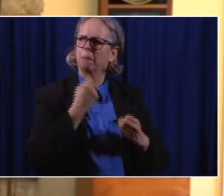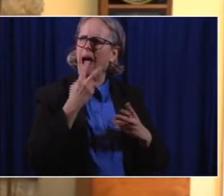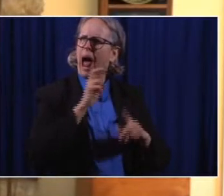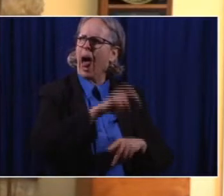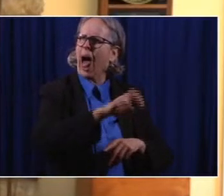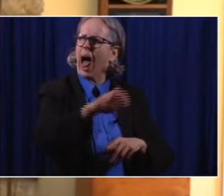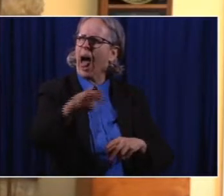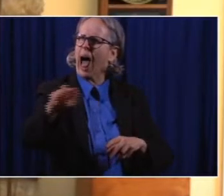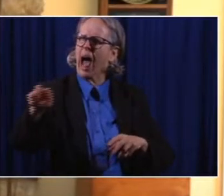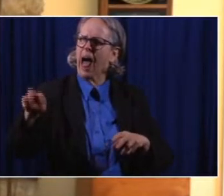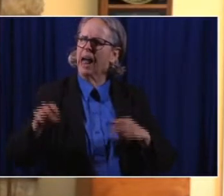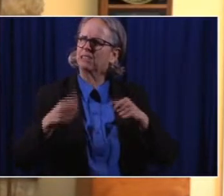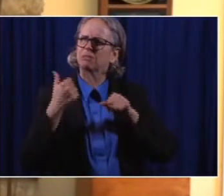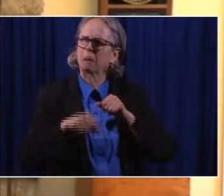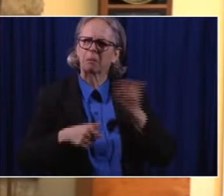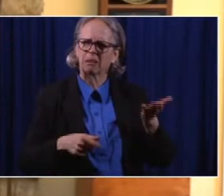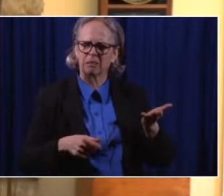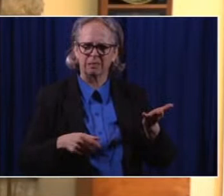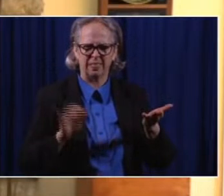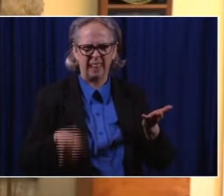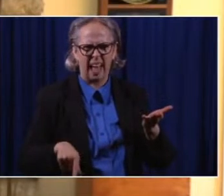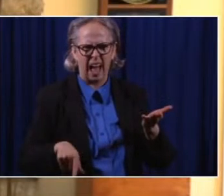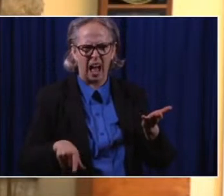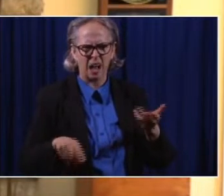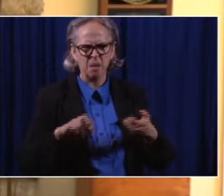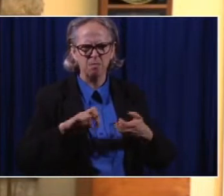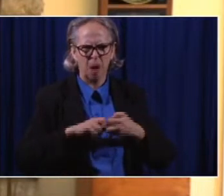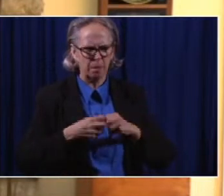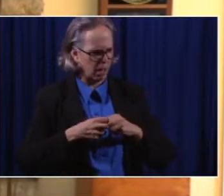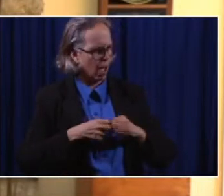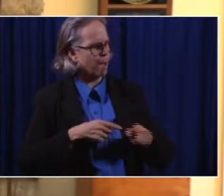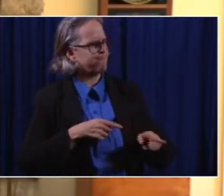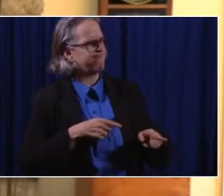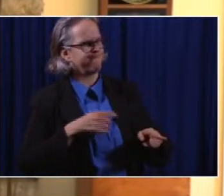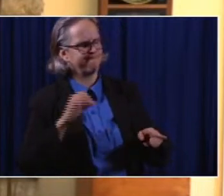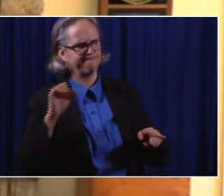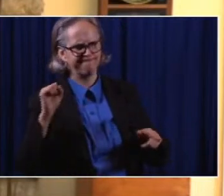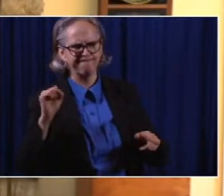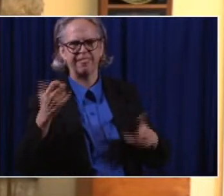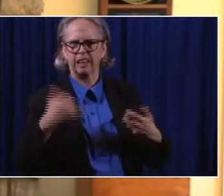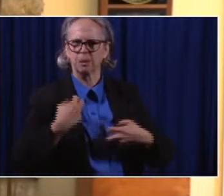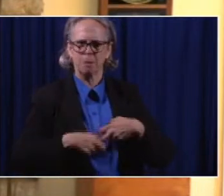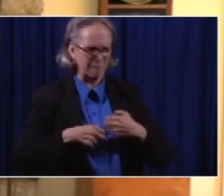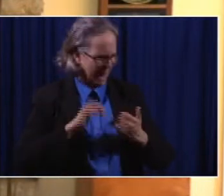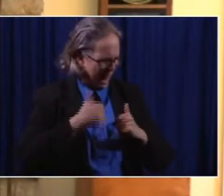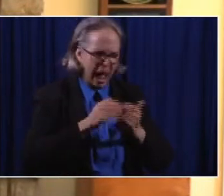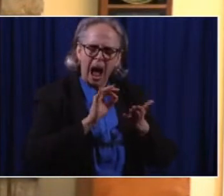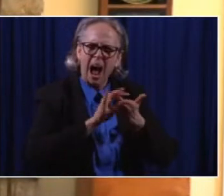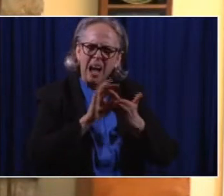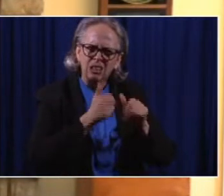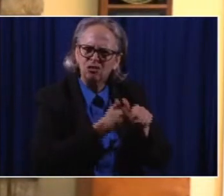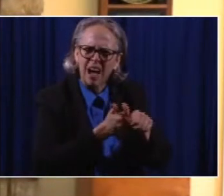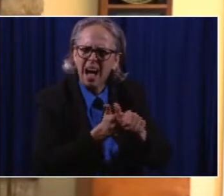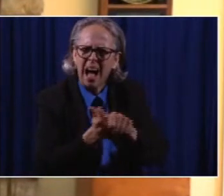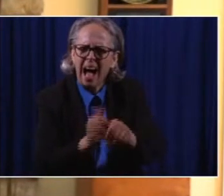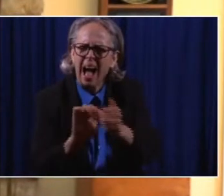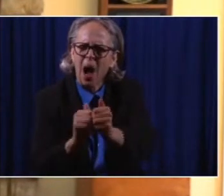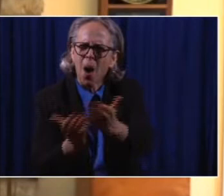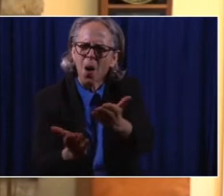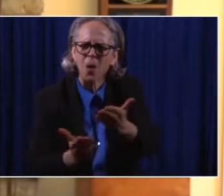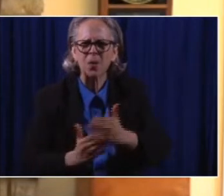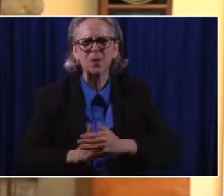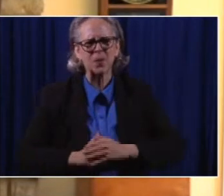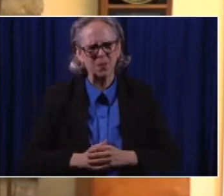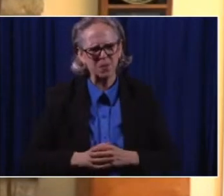know, that is something that is a fact. But do we have indication that it